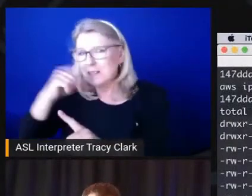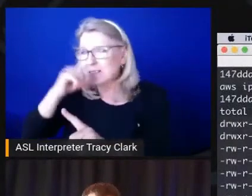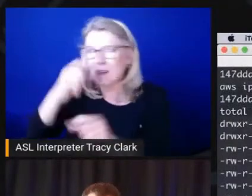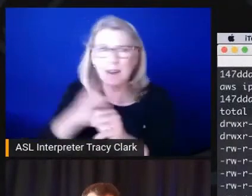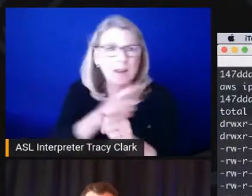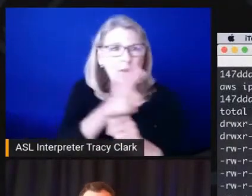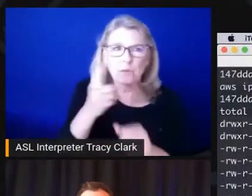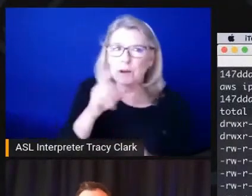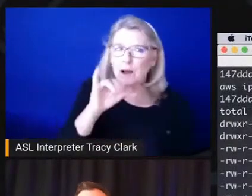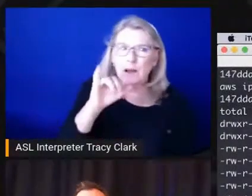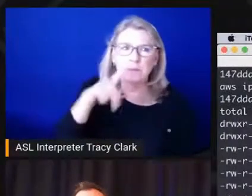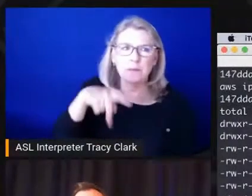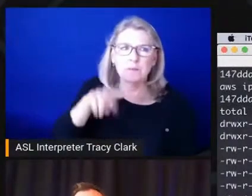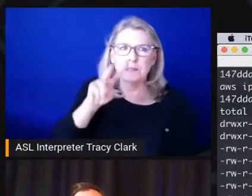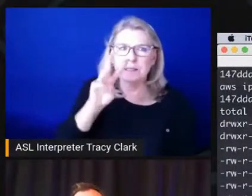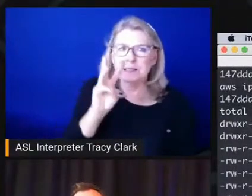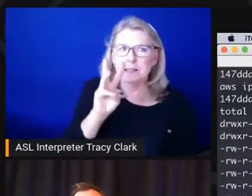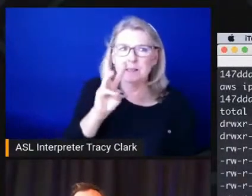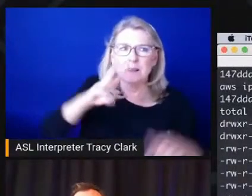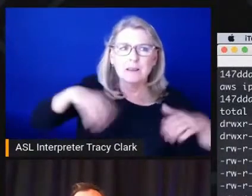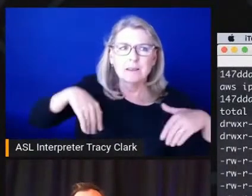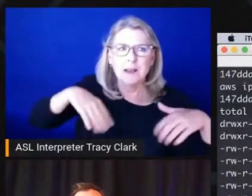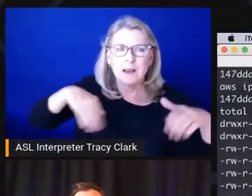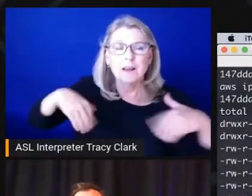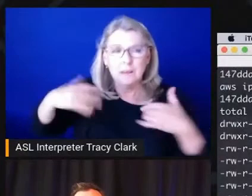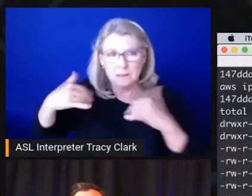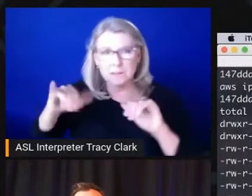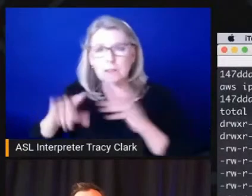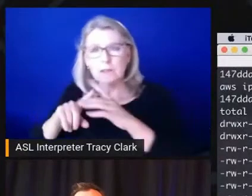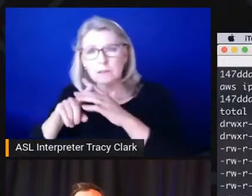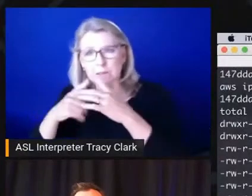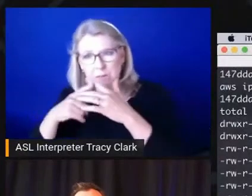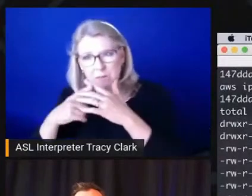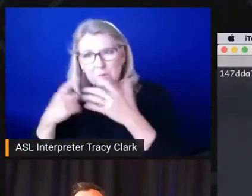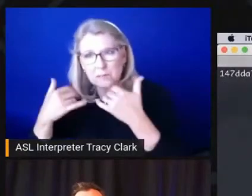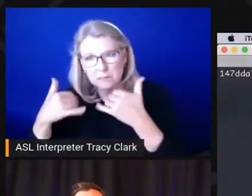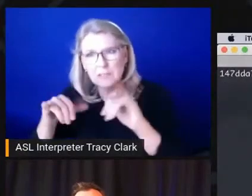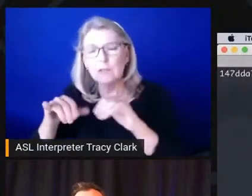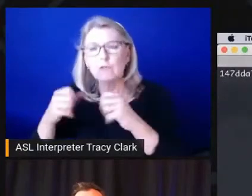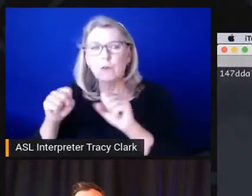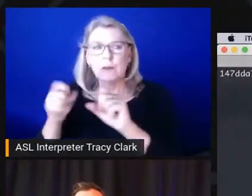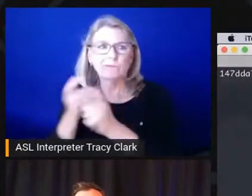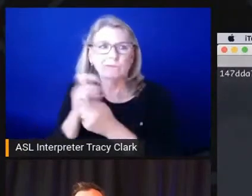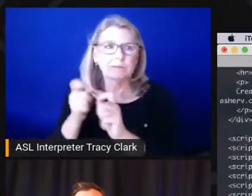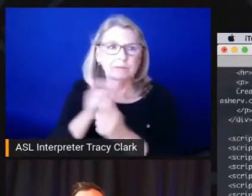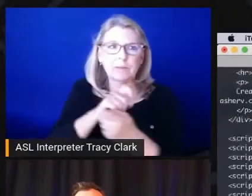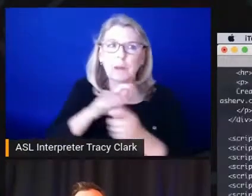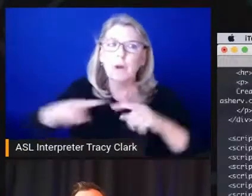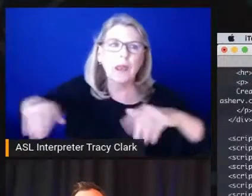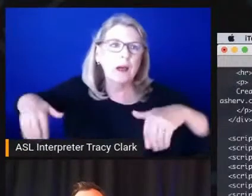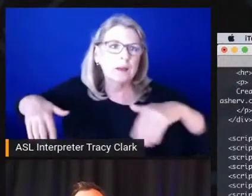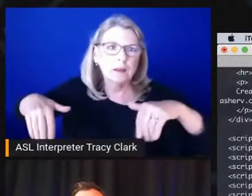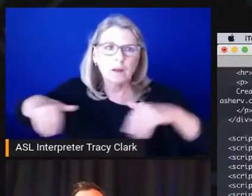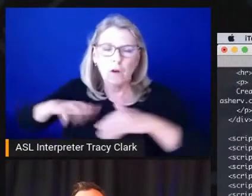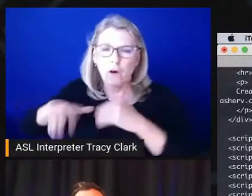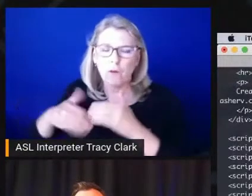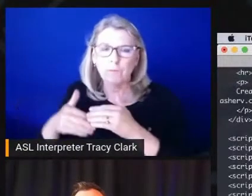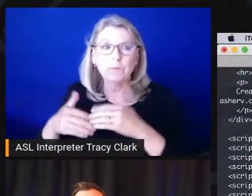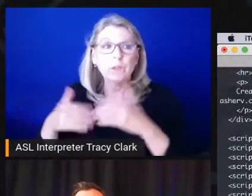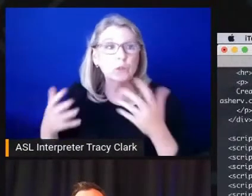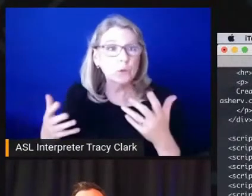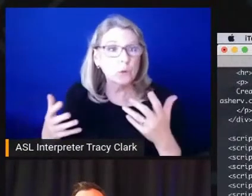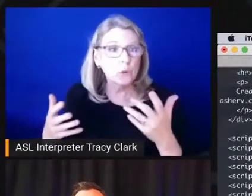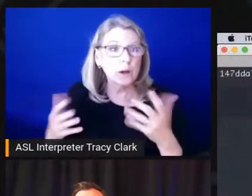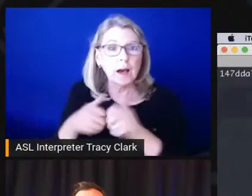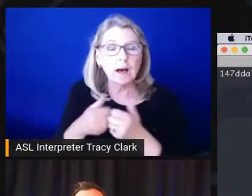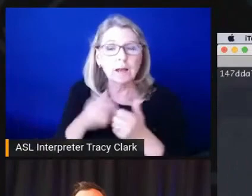to IPv6, but that's not the reality. So how does it work, right? So let